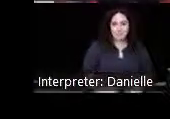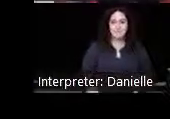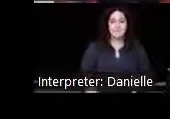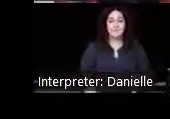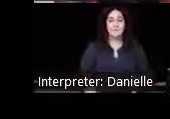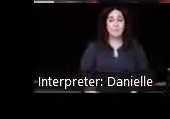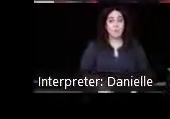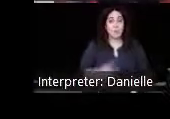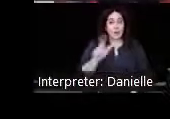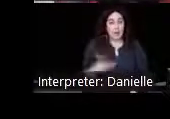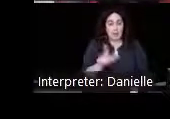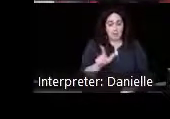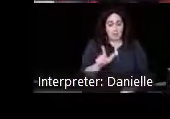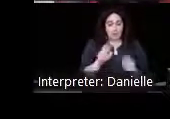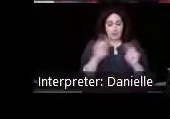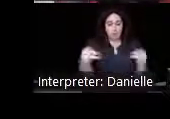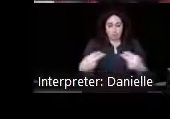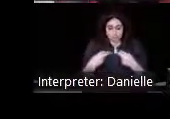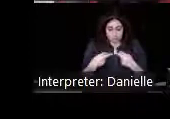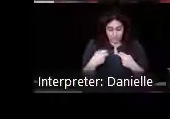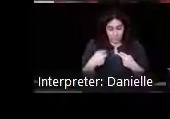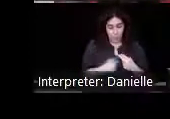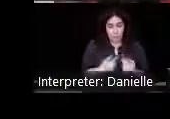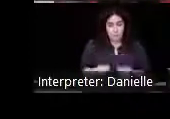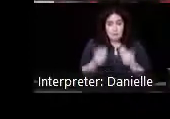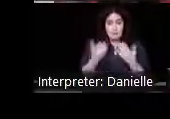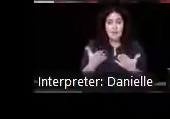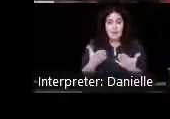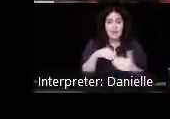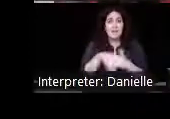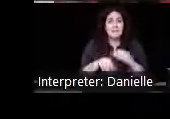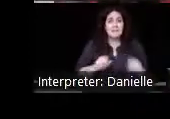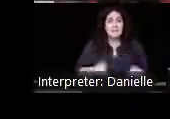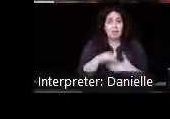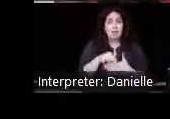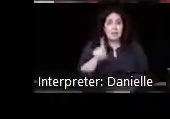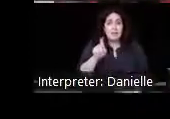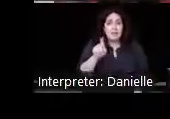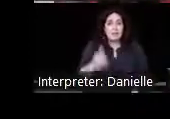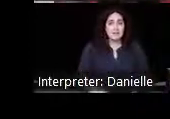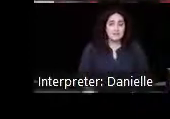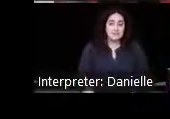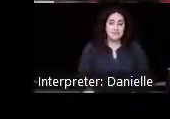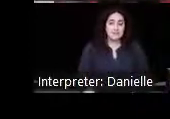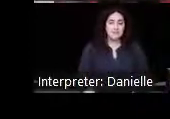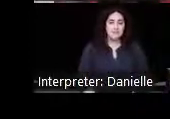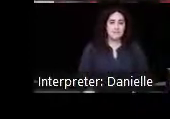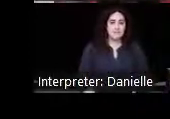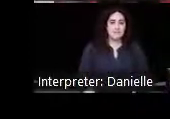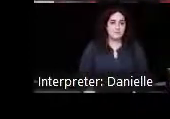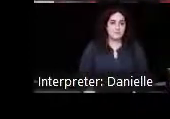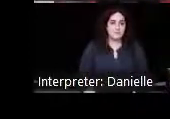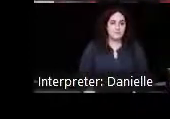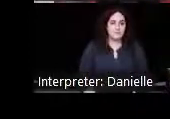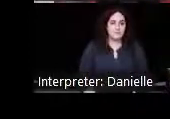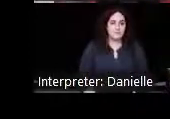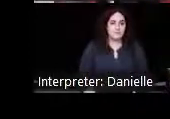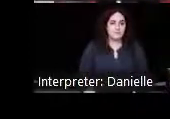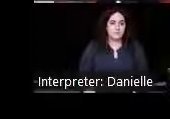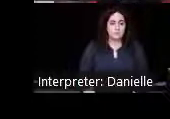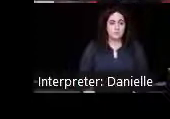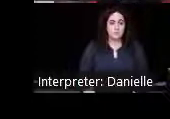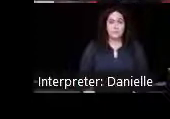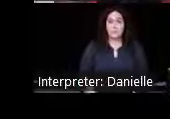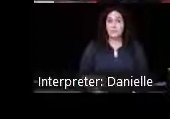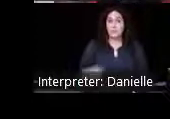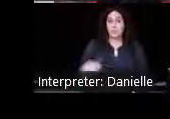whether we are providing accessible content through our institutional repositories. We did share a reach out to